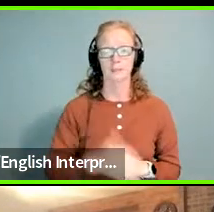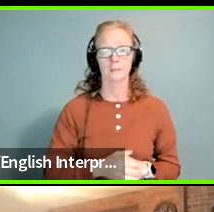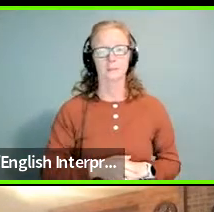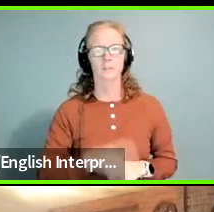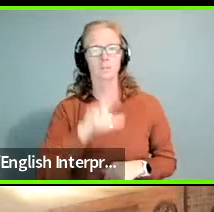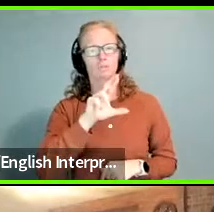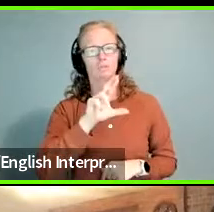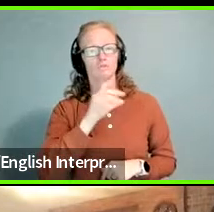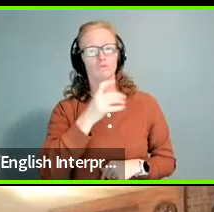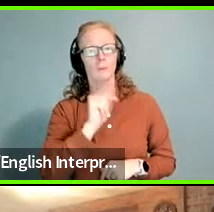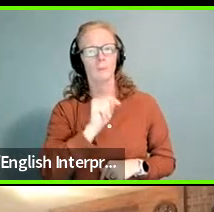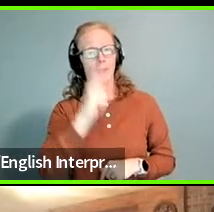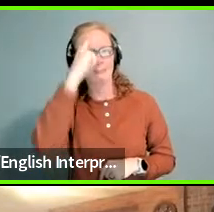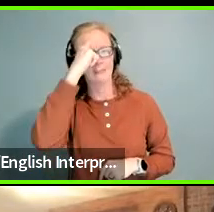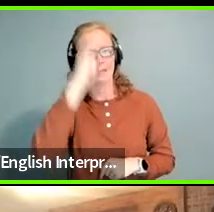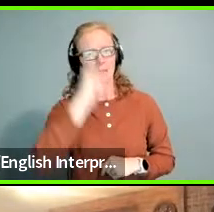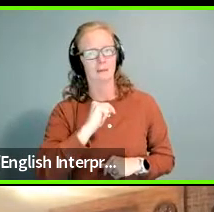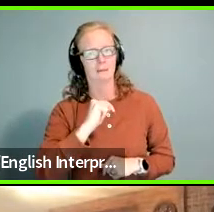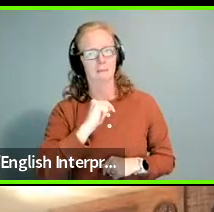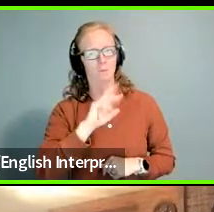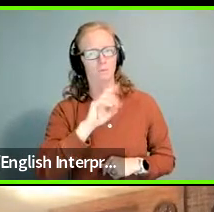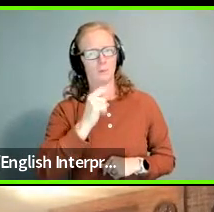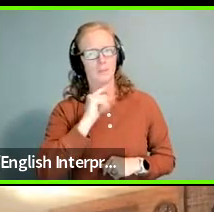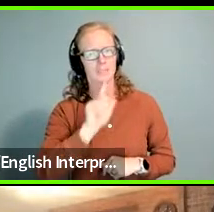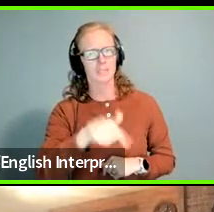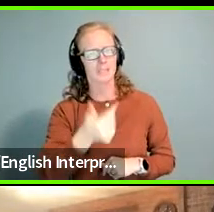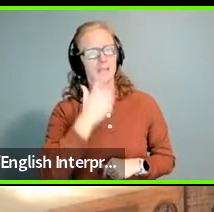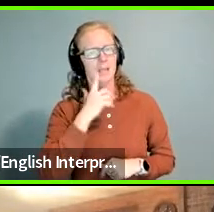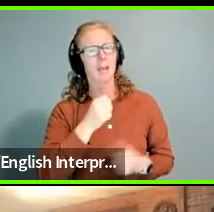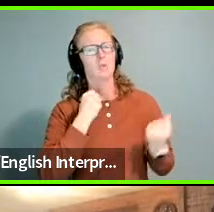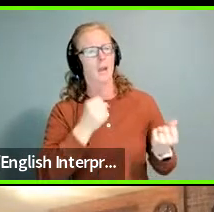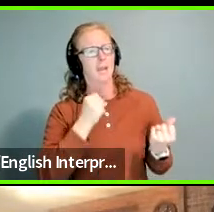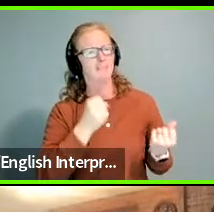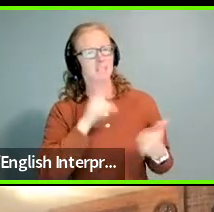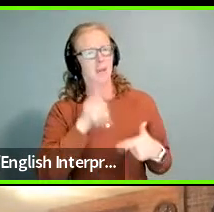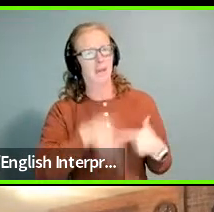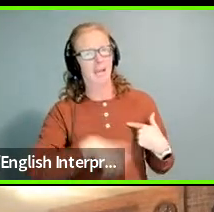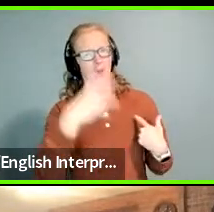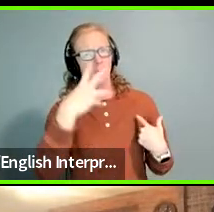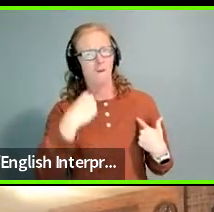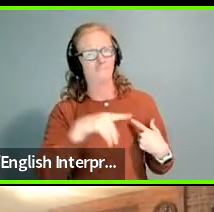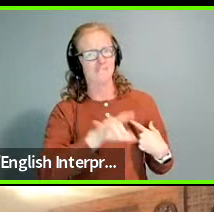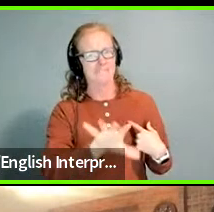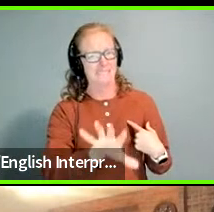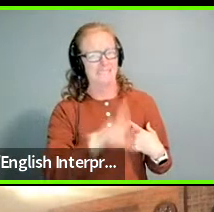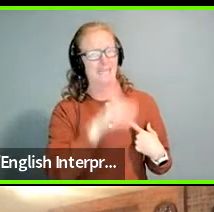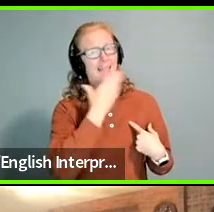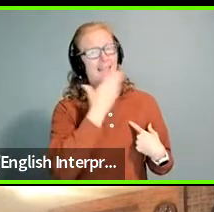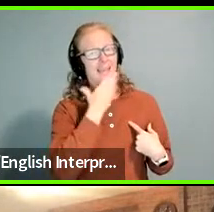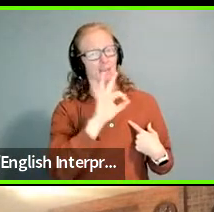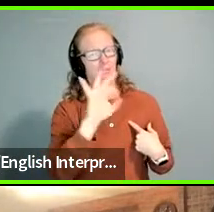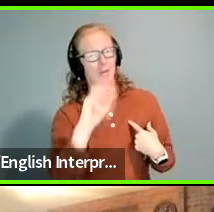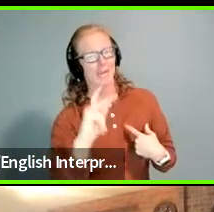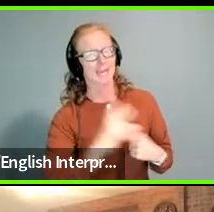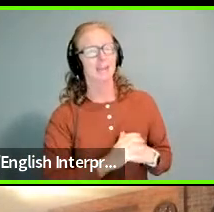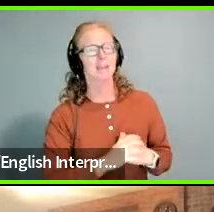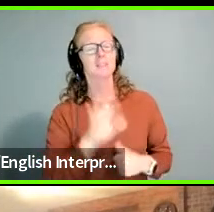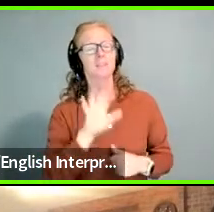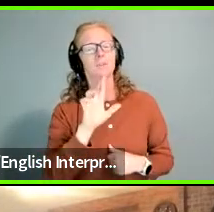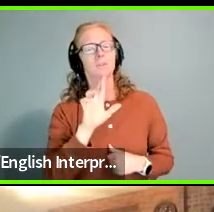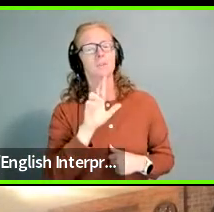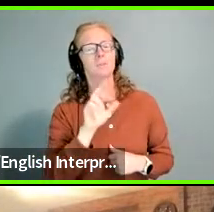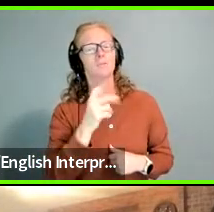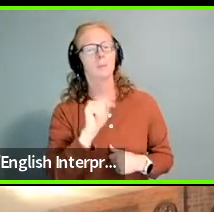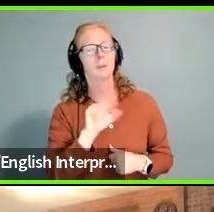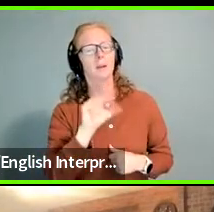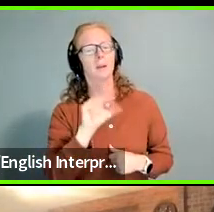Robert, I think. Yeah, hey, thank you. I'm driving, so I got to keep my camera off, but thank you, Frank. Robert Camarillo here. I'm the